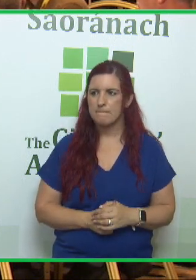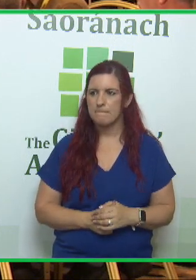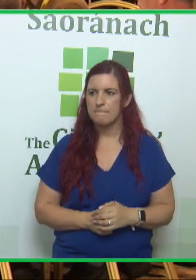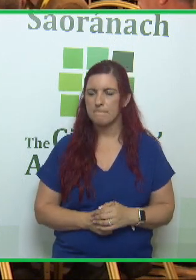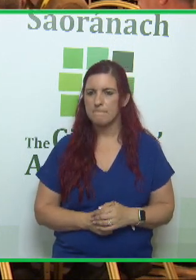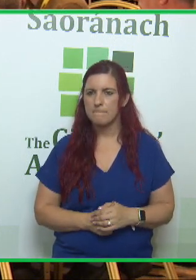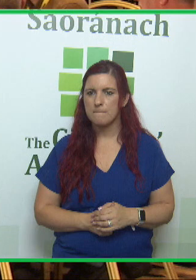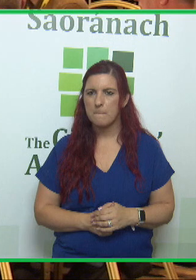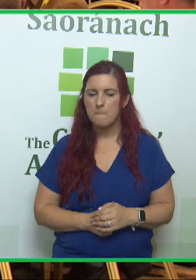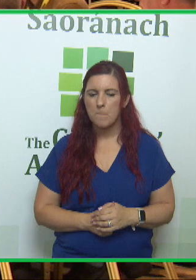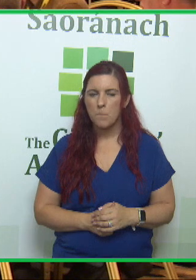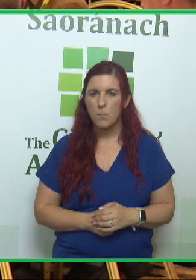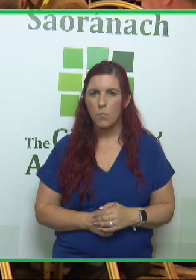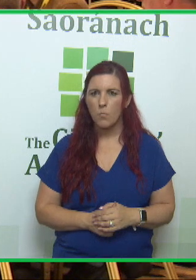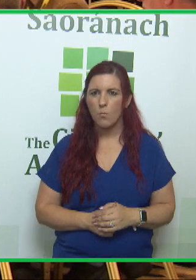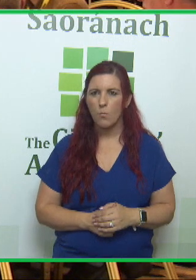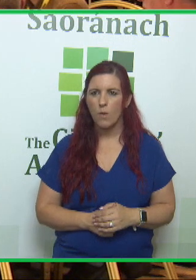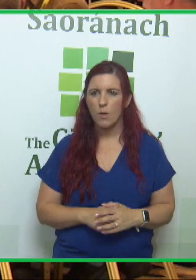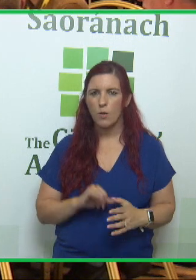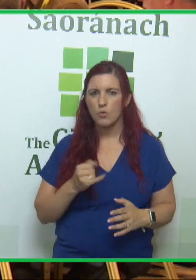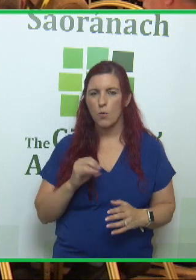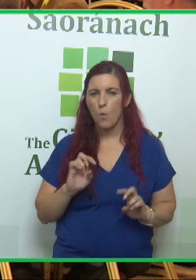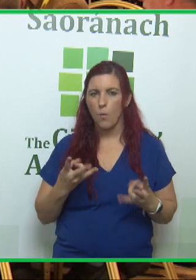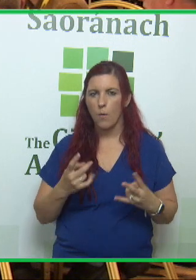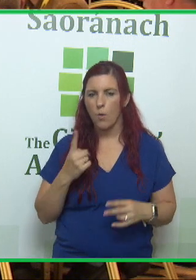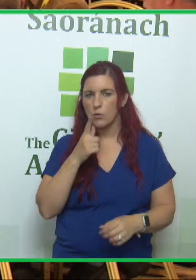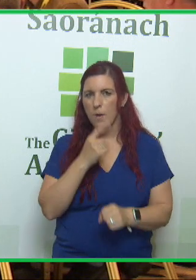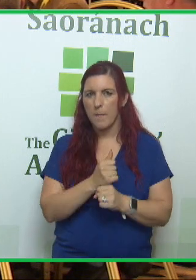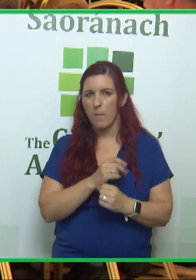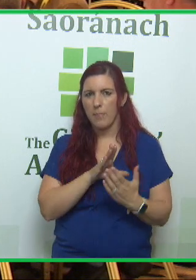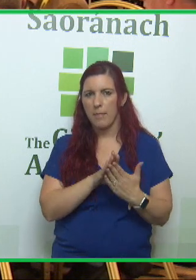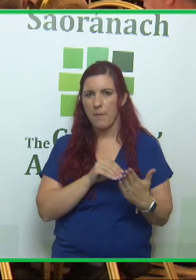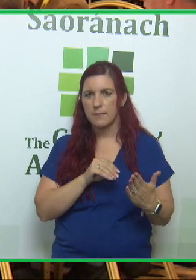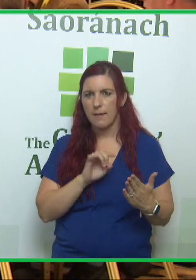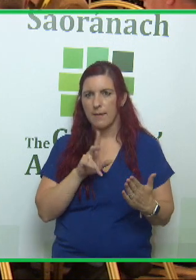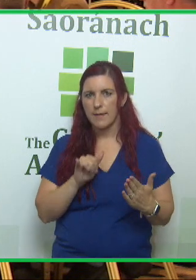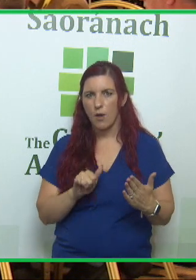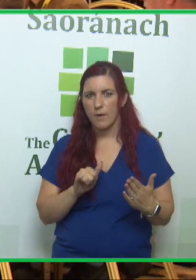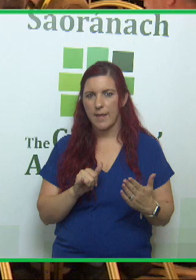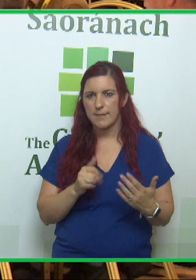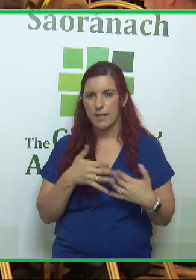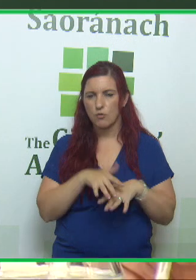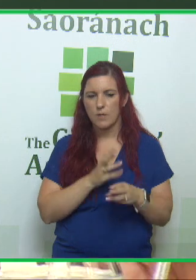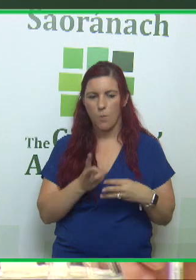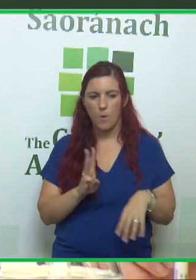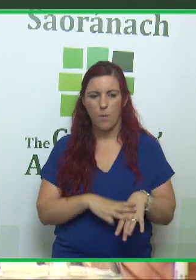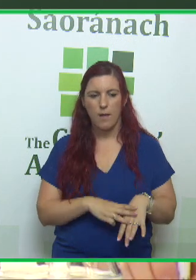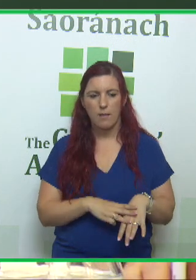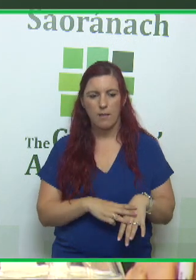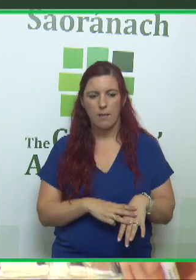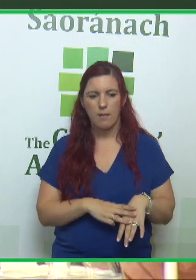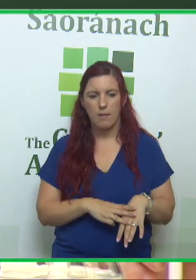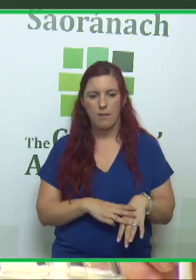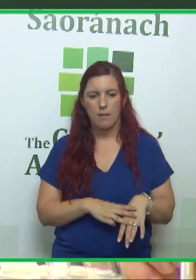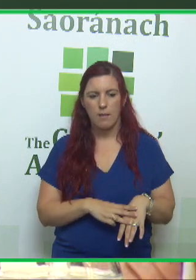time at the tables. Joe, quick one on the model in Cork Kerry, if it's integrated and working well. How can